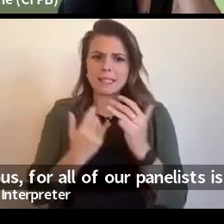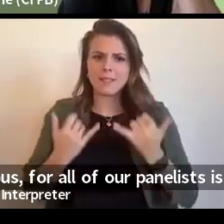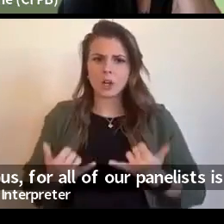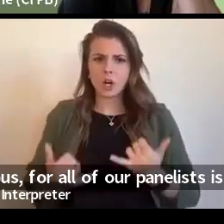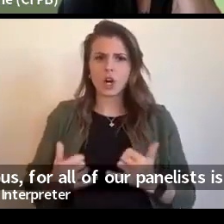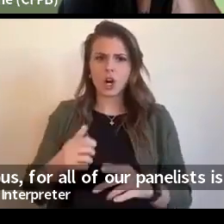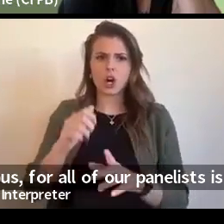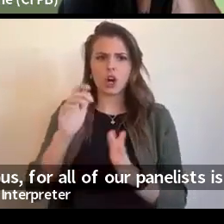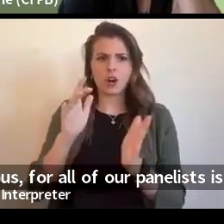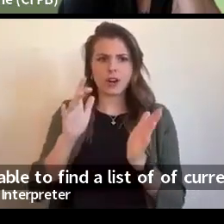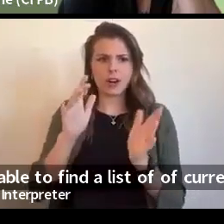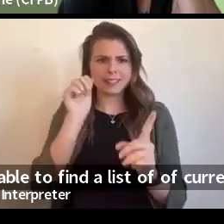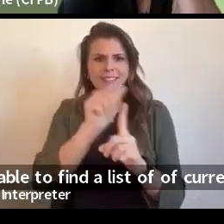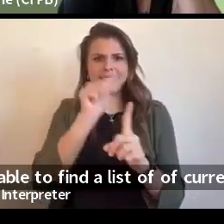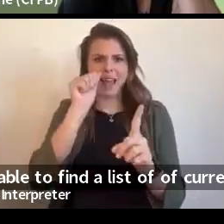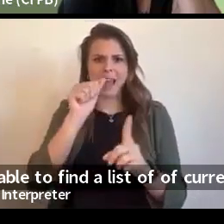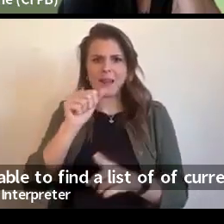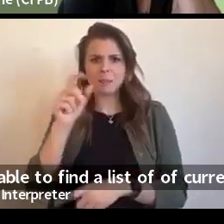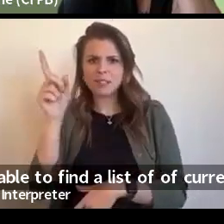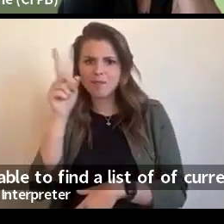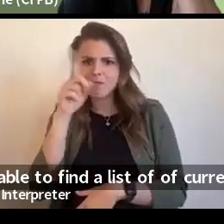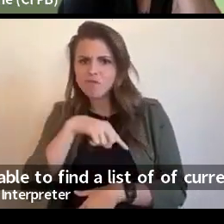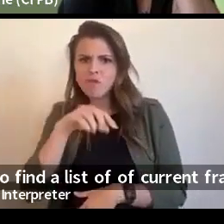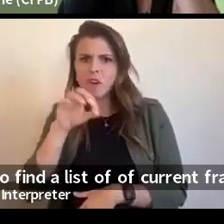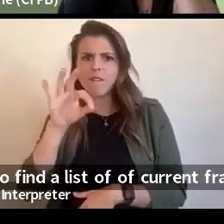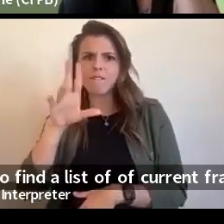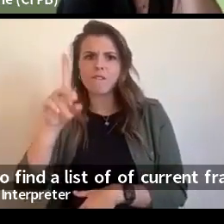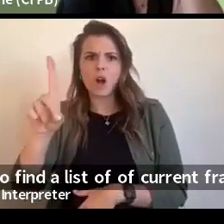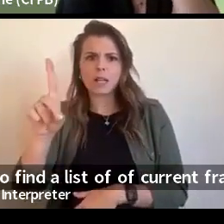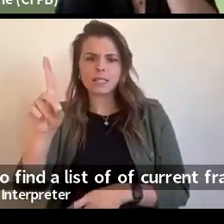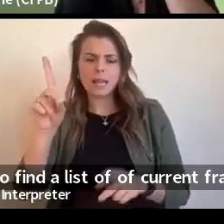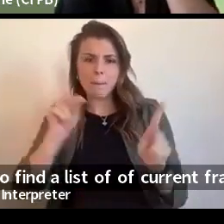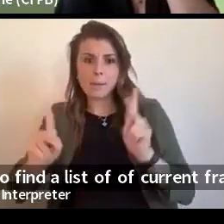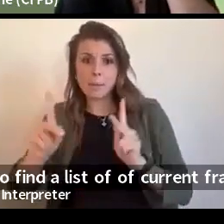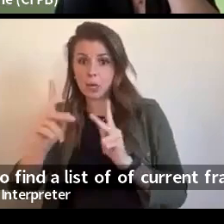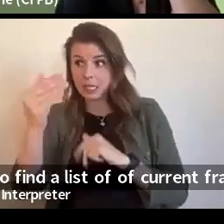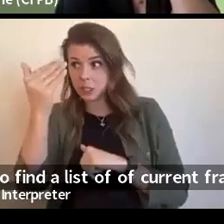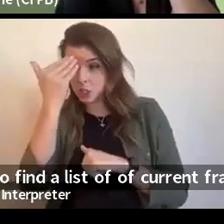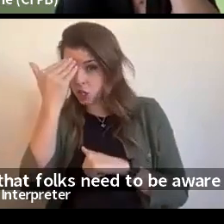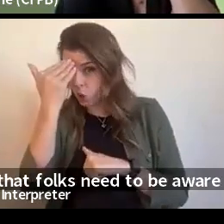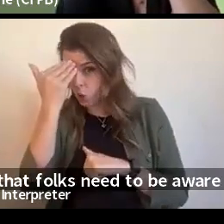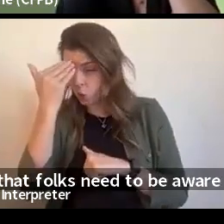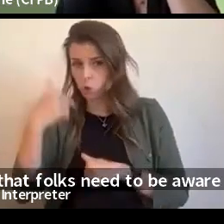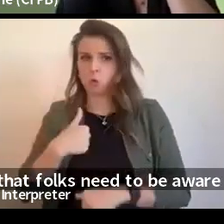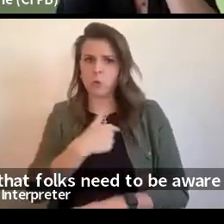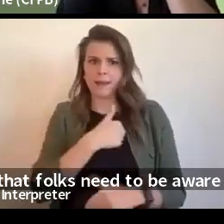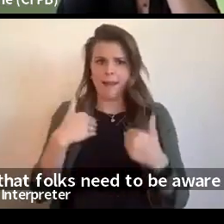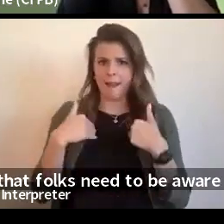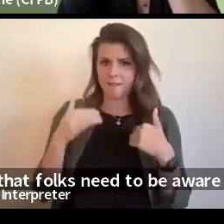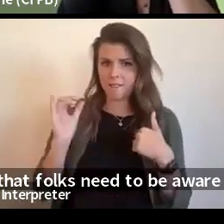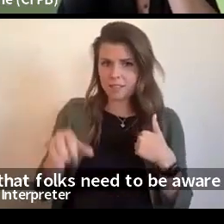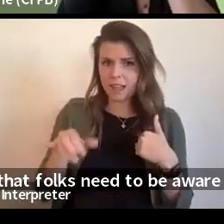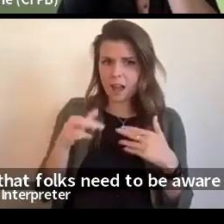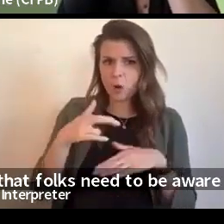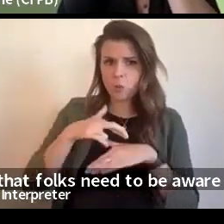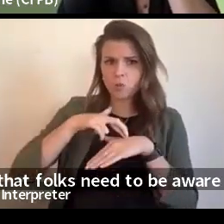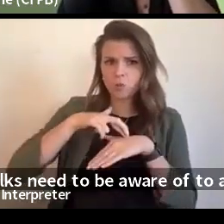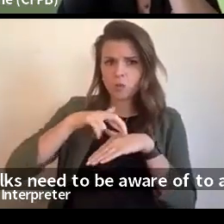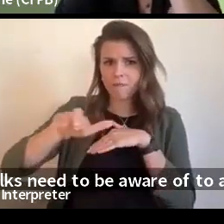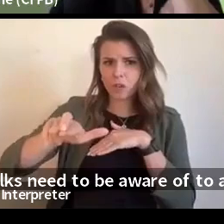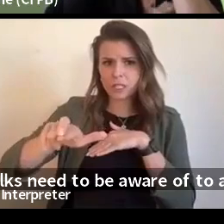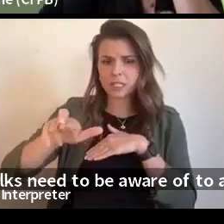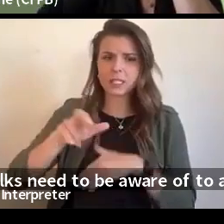frauds and scams that folks need to be aware of to avoid. Is that something that we can refer folks back